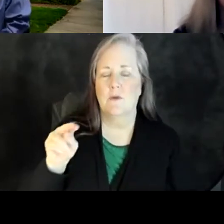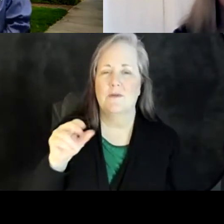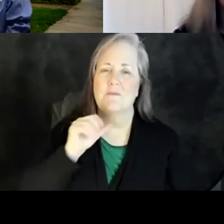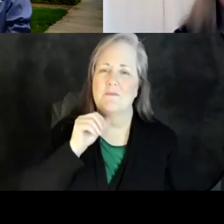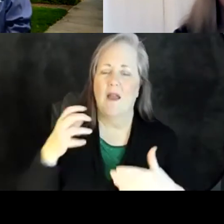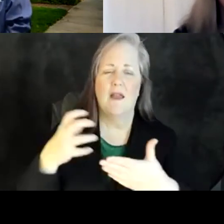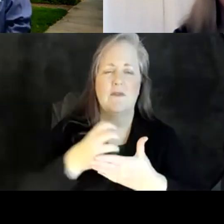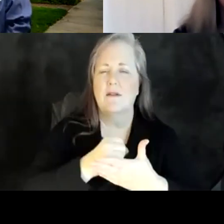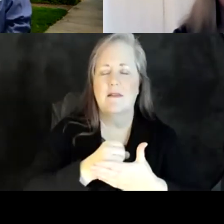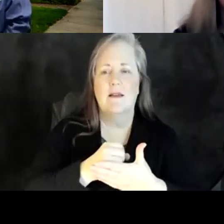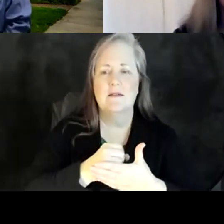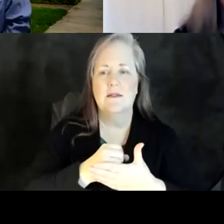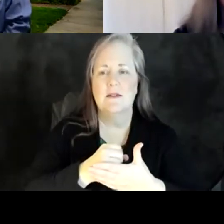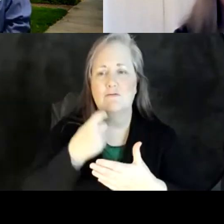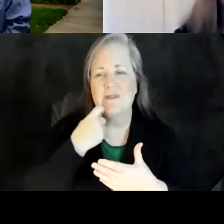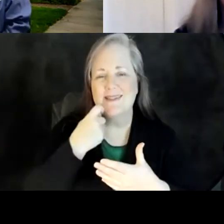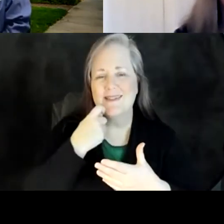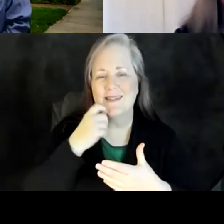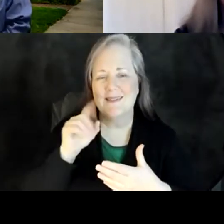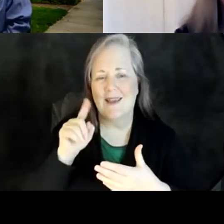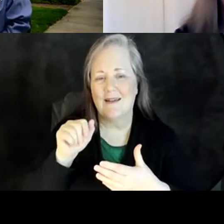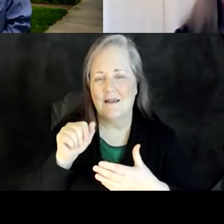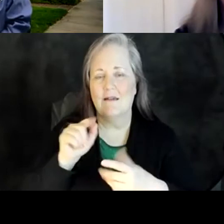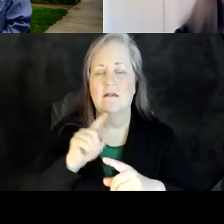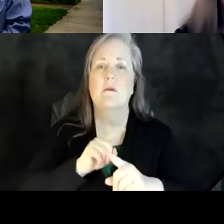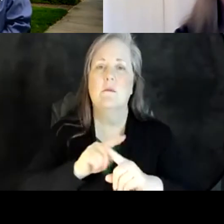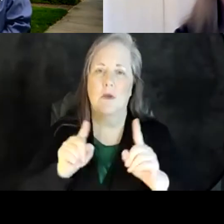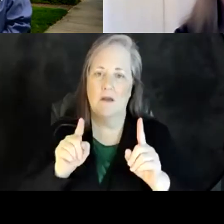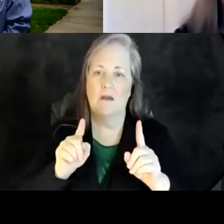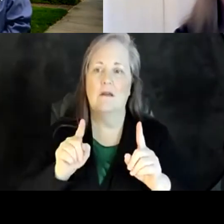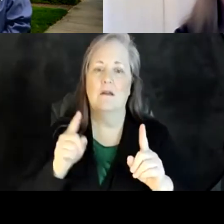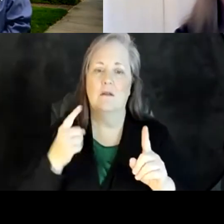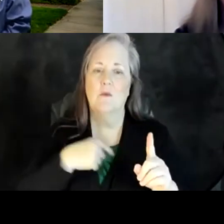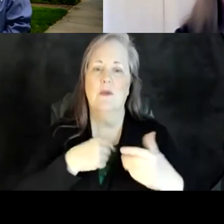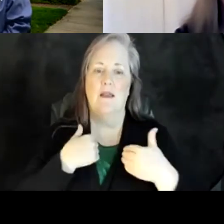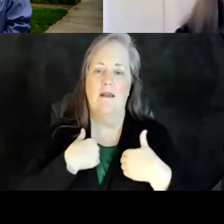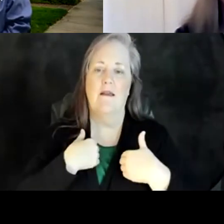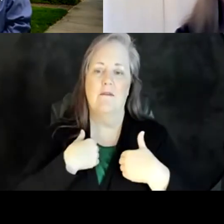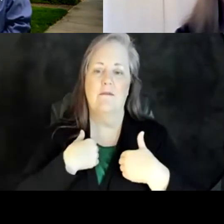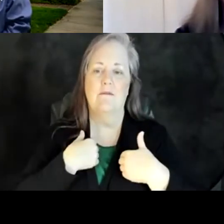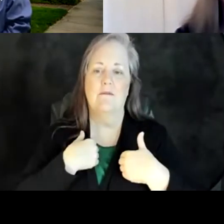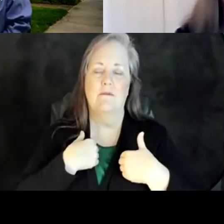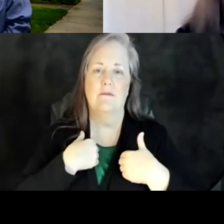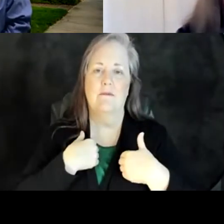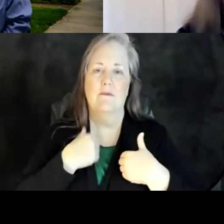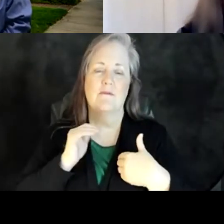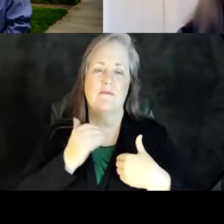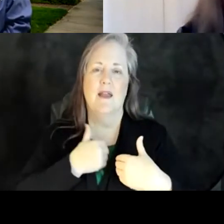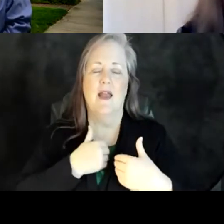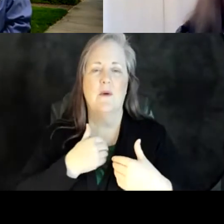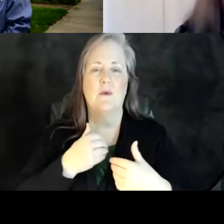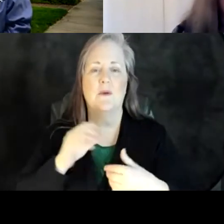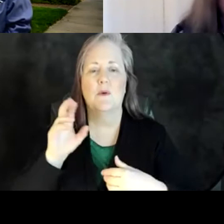collected recent data, but we have in our routine